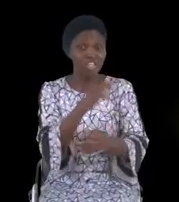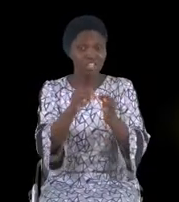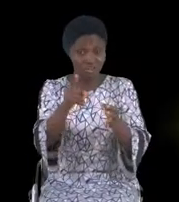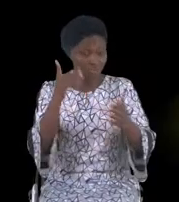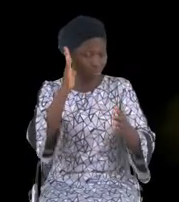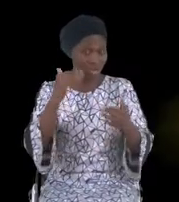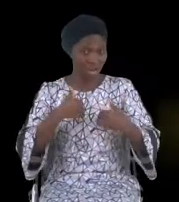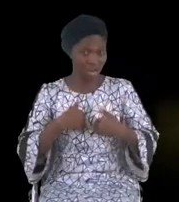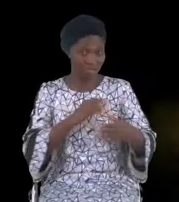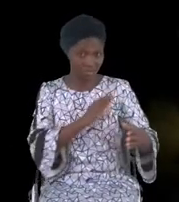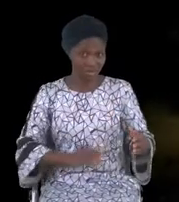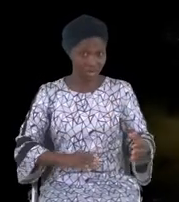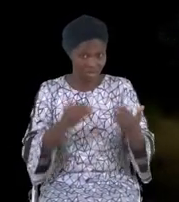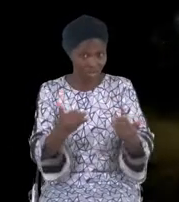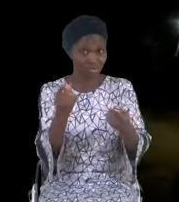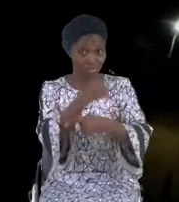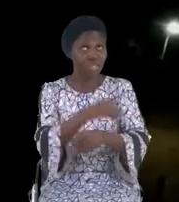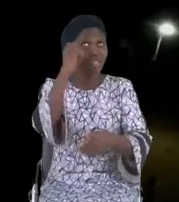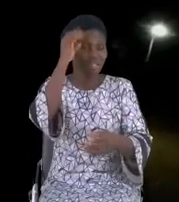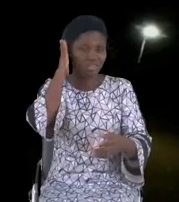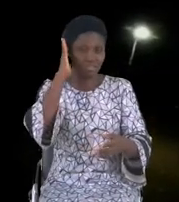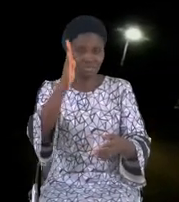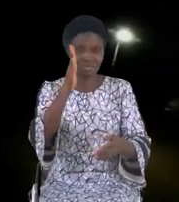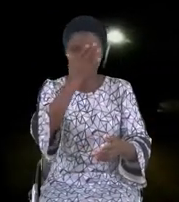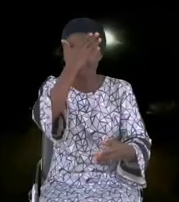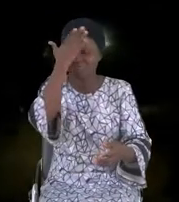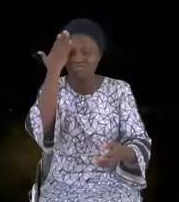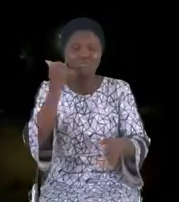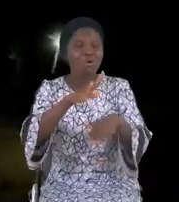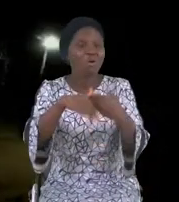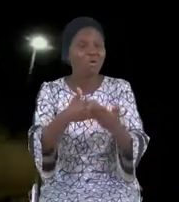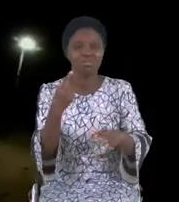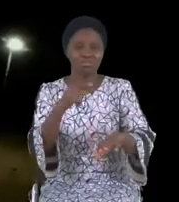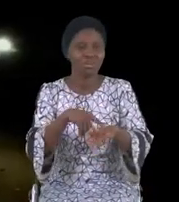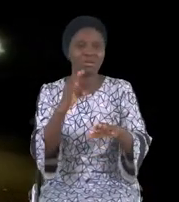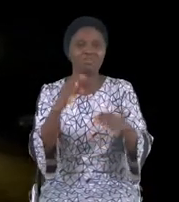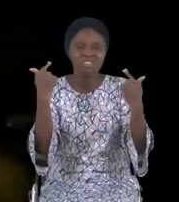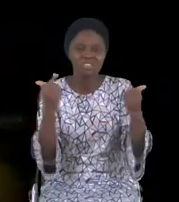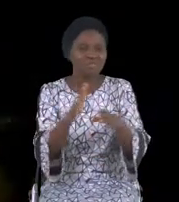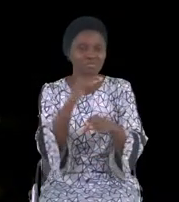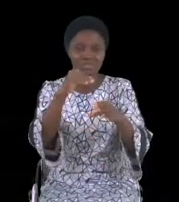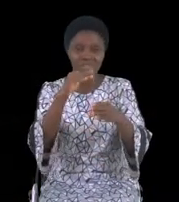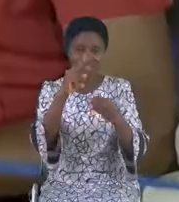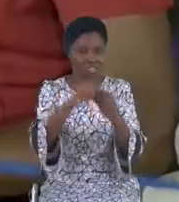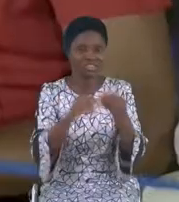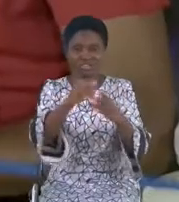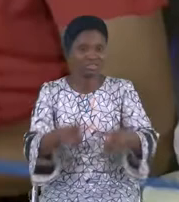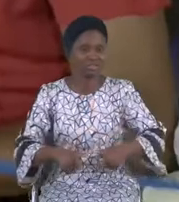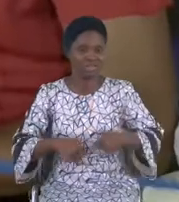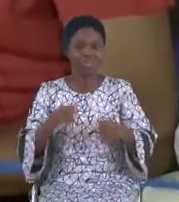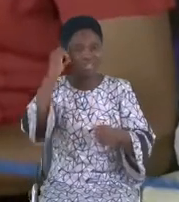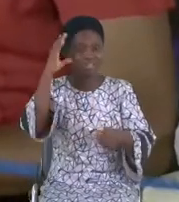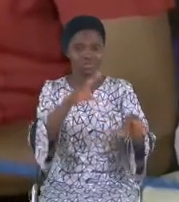but look all the years of sinfulness in your life it will do it in jesus name and the